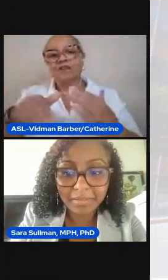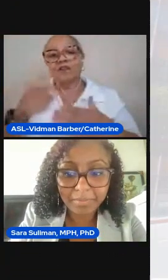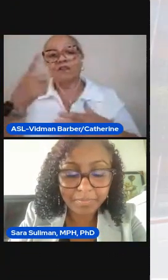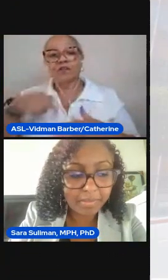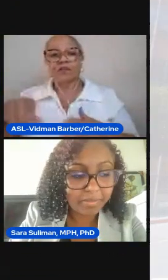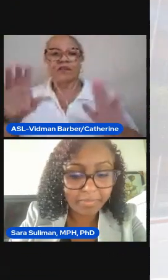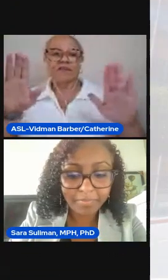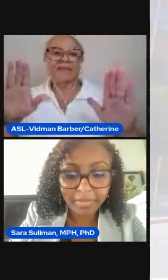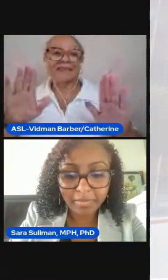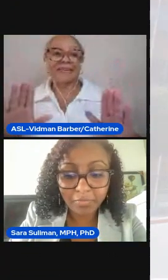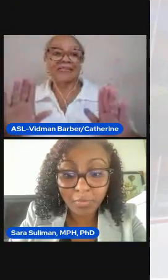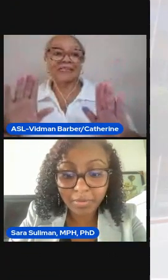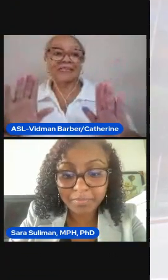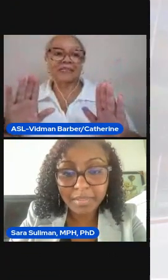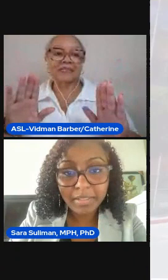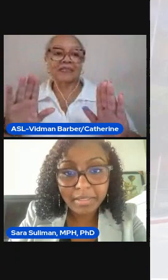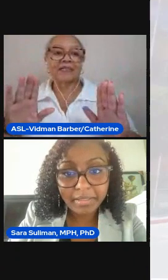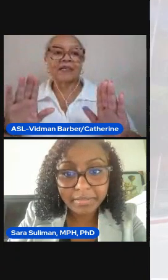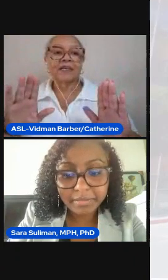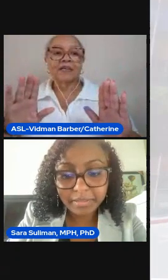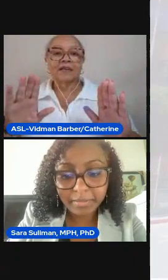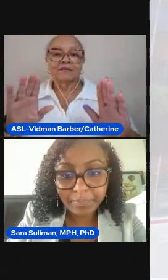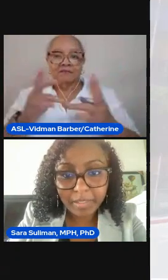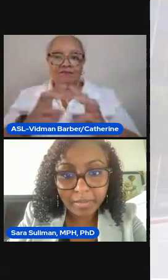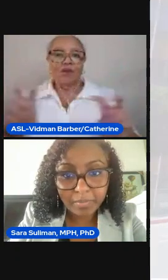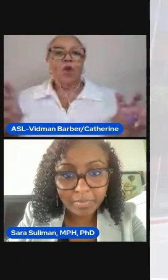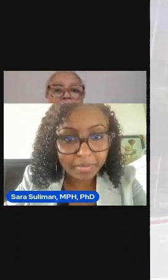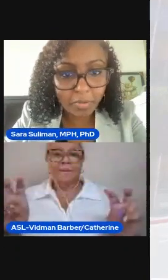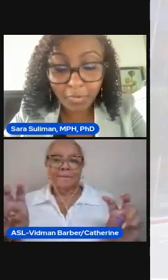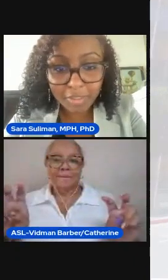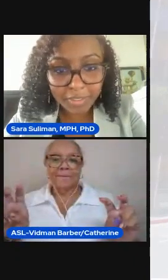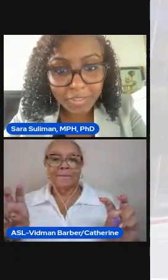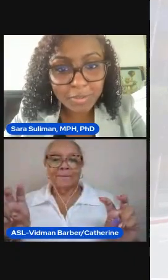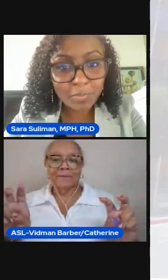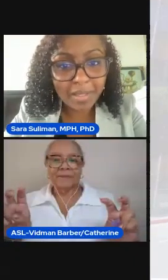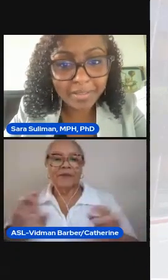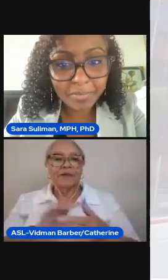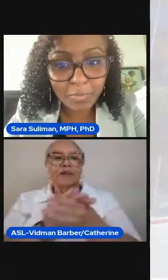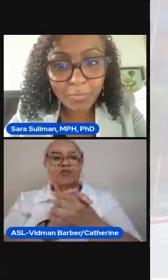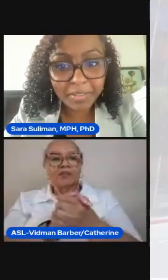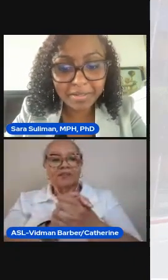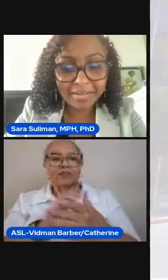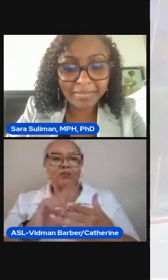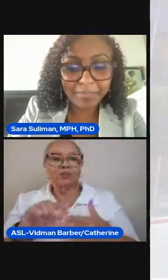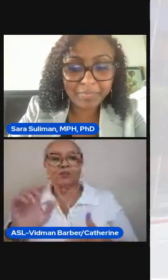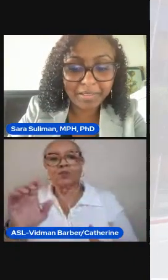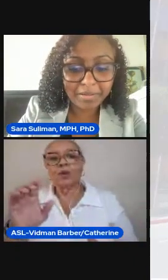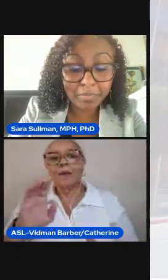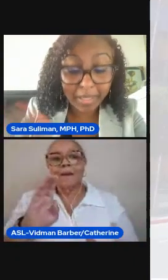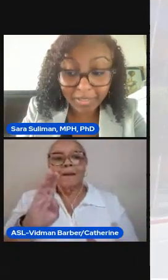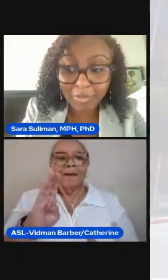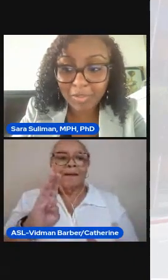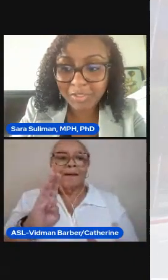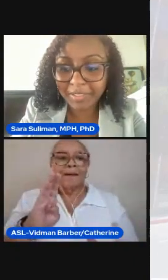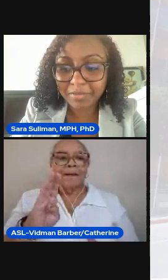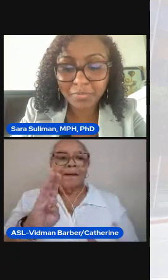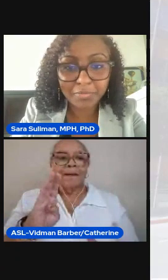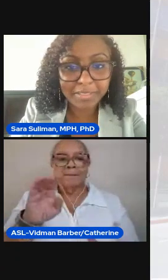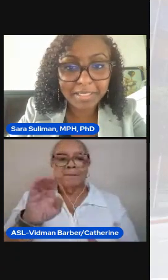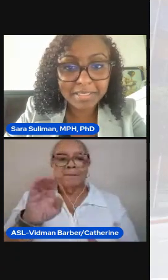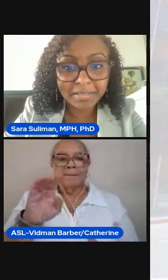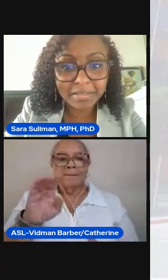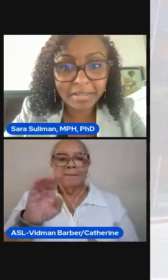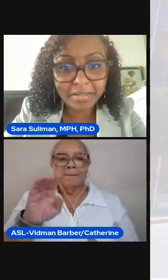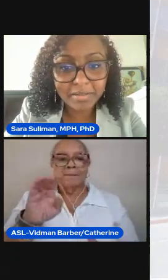fantastic forum, and congratulations to Black in Immuno Week, Black in Immunology again